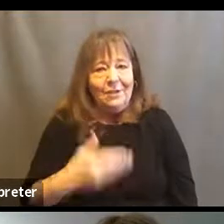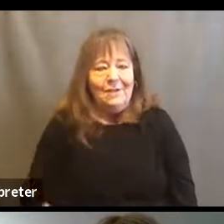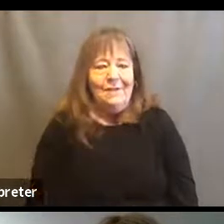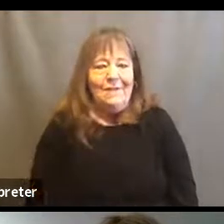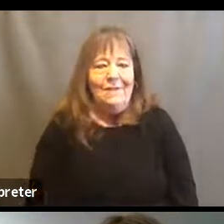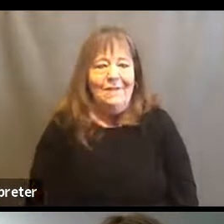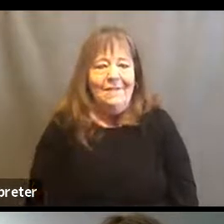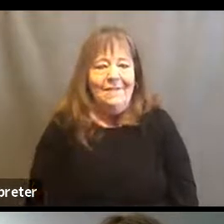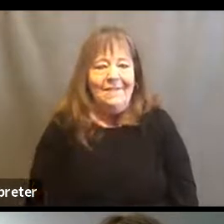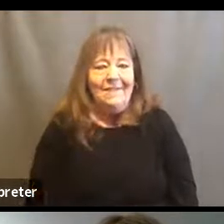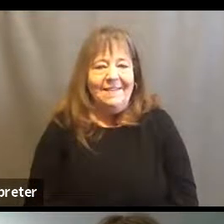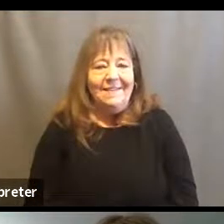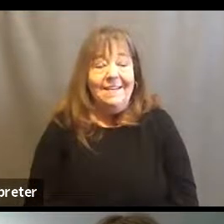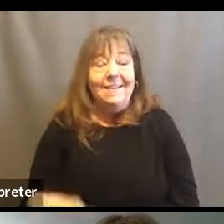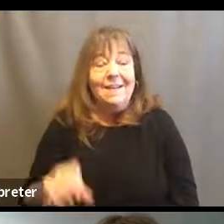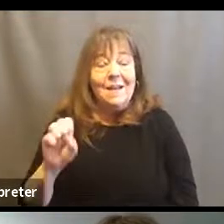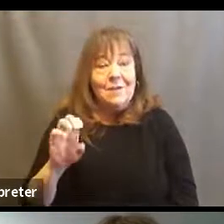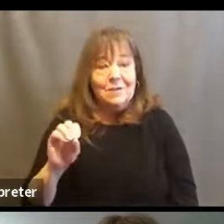So,